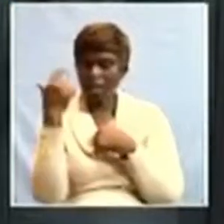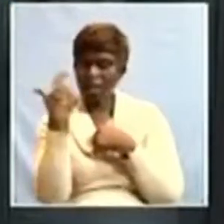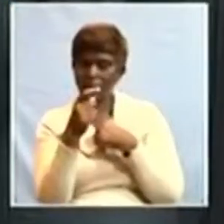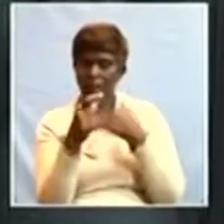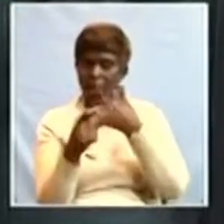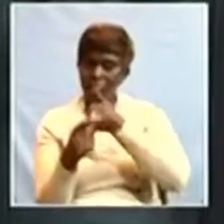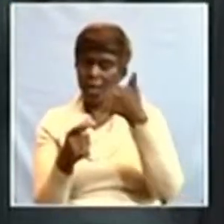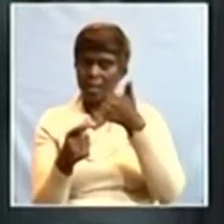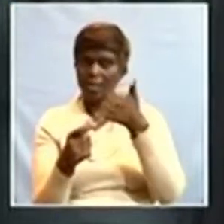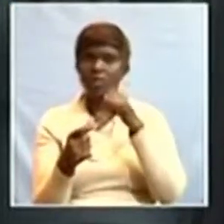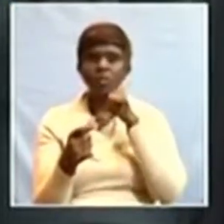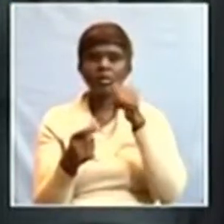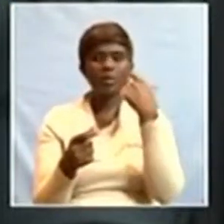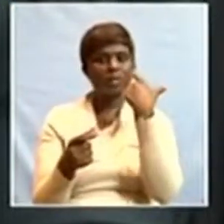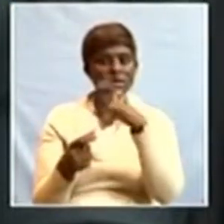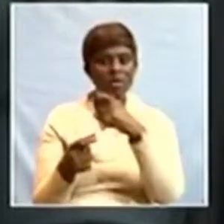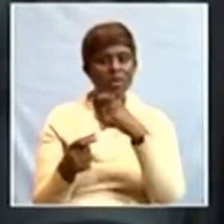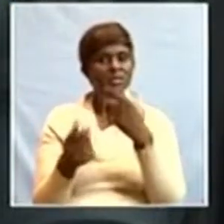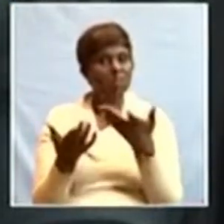whilst others couldn't be charged?